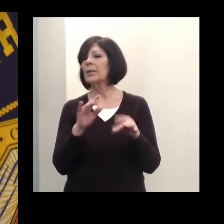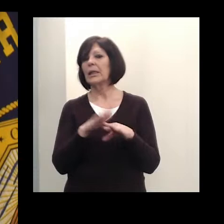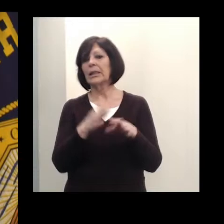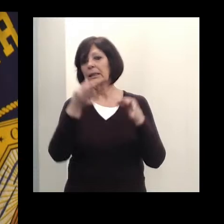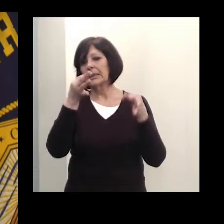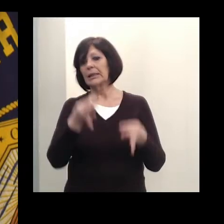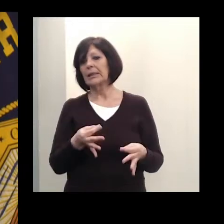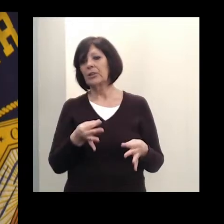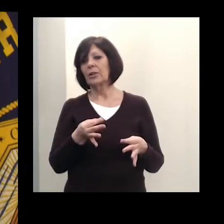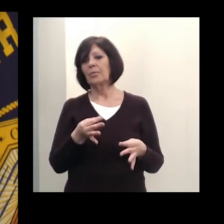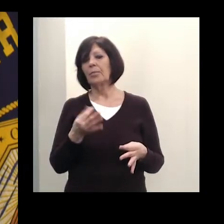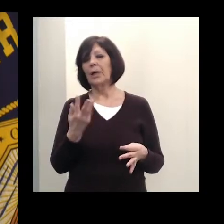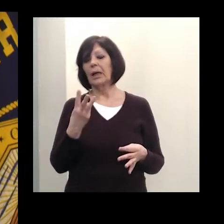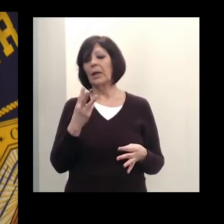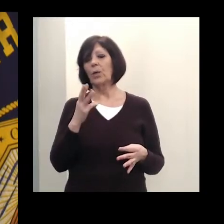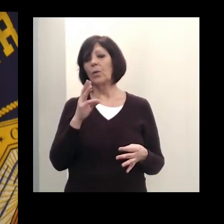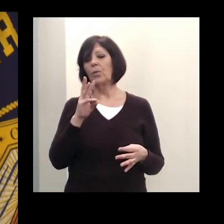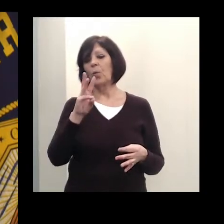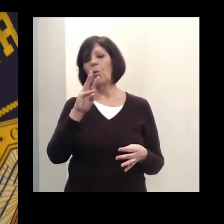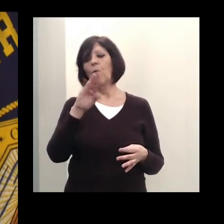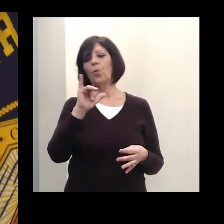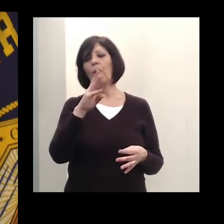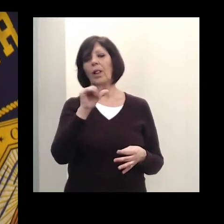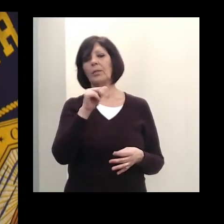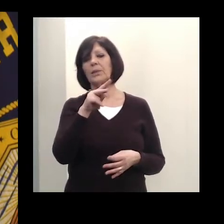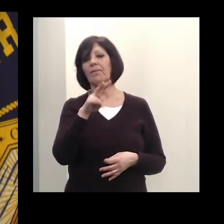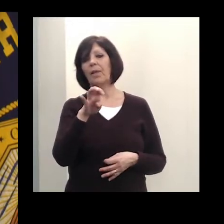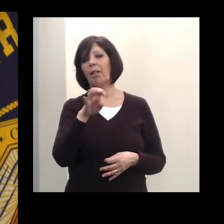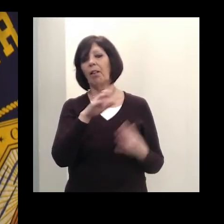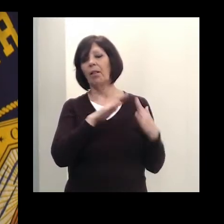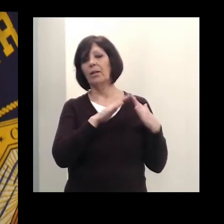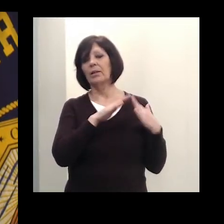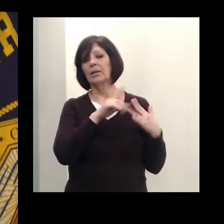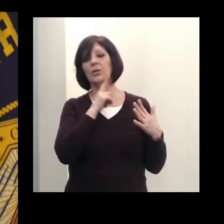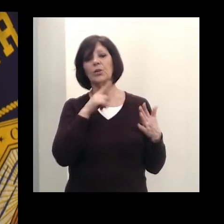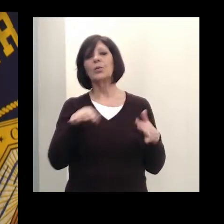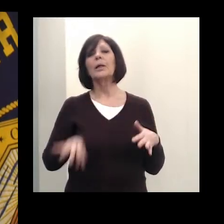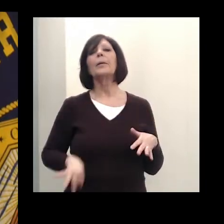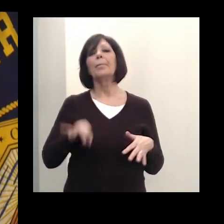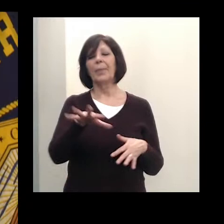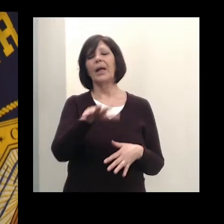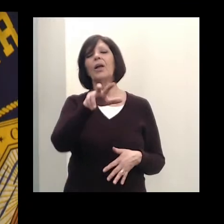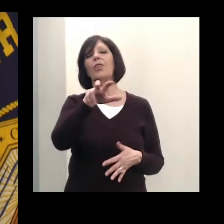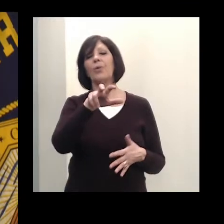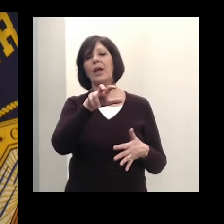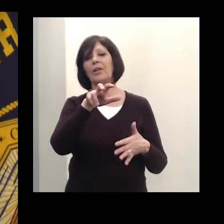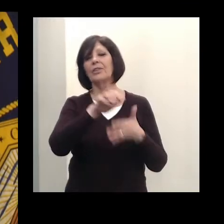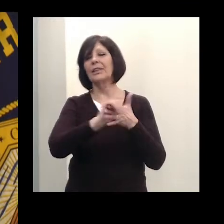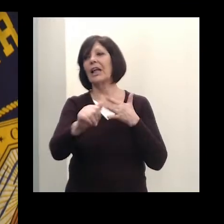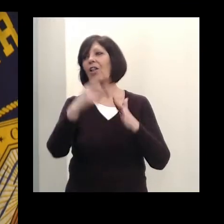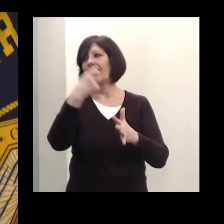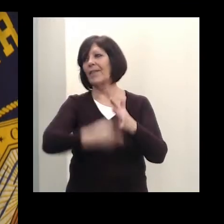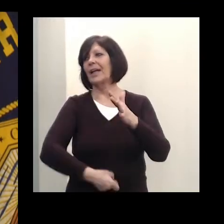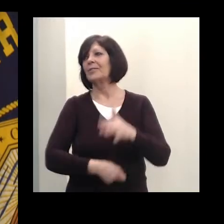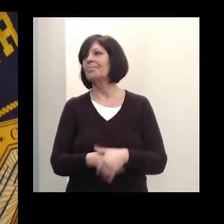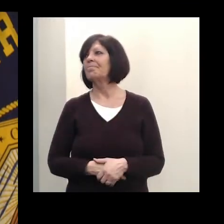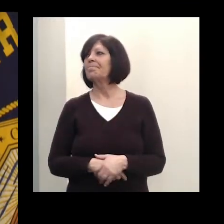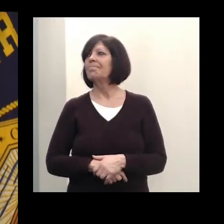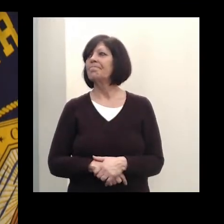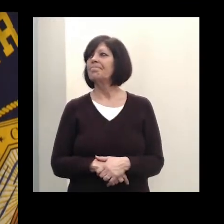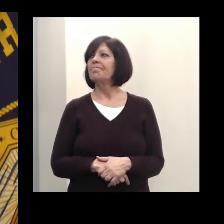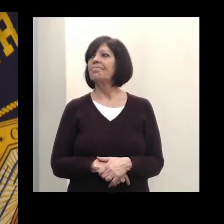Williamsville last night, the village, to pay the $300 fine that was levied from the health department.